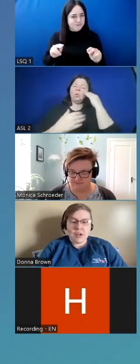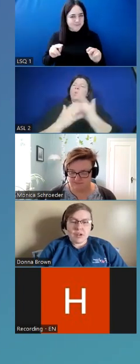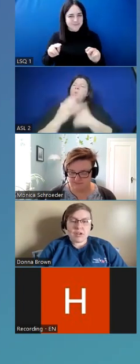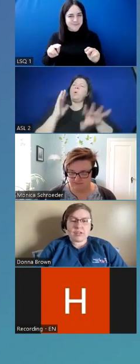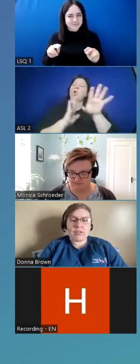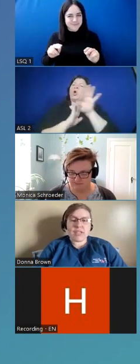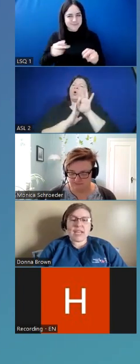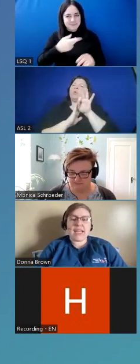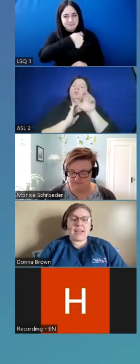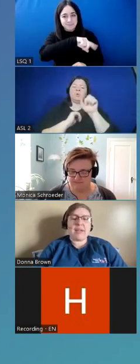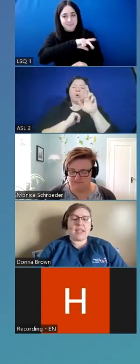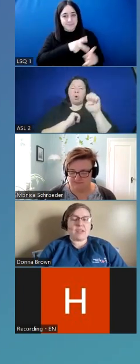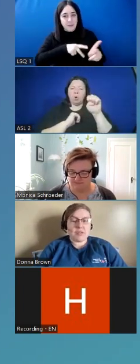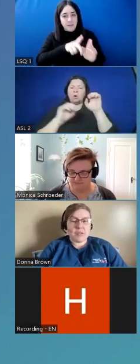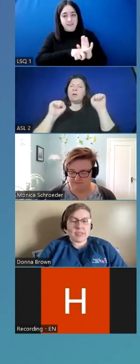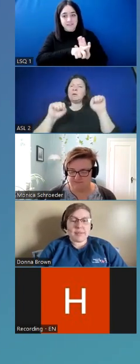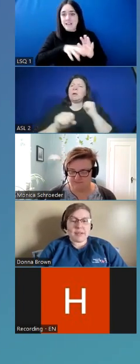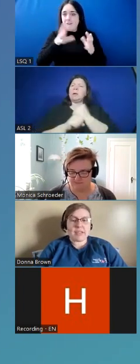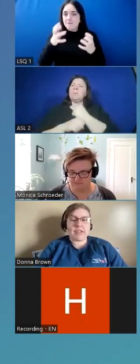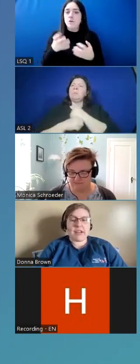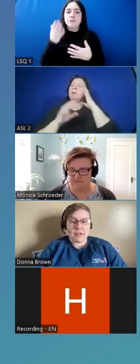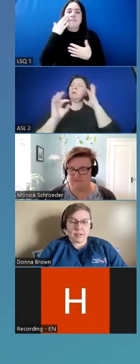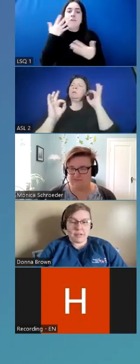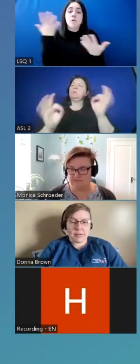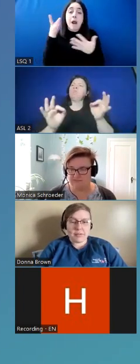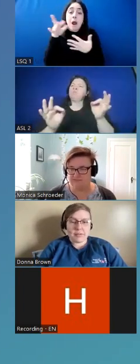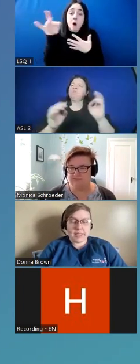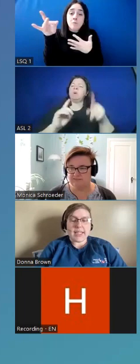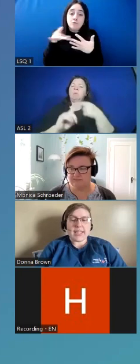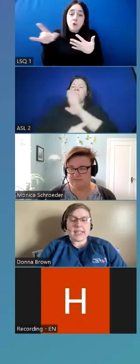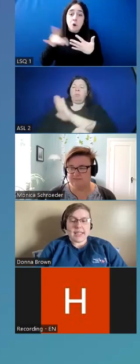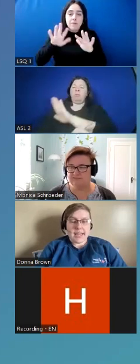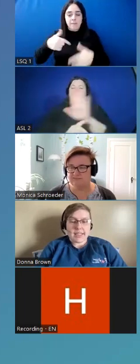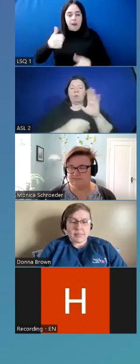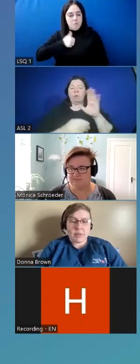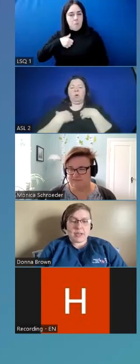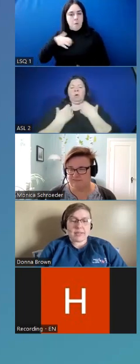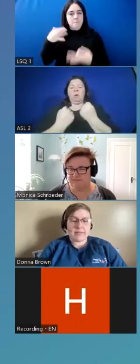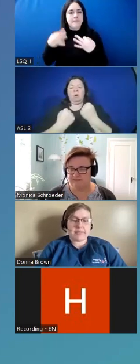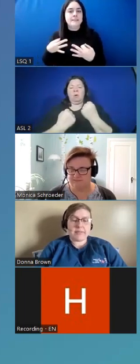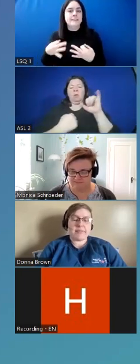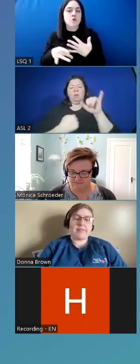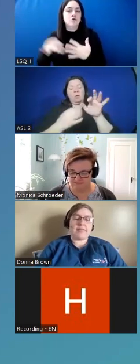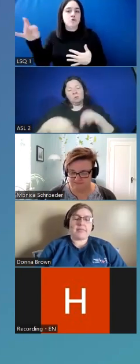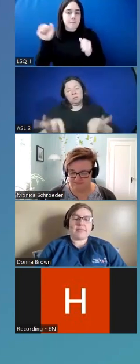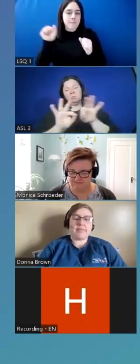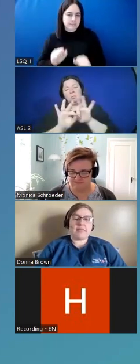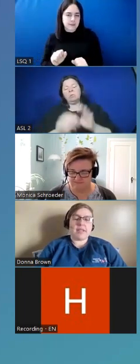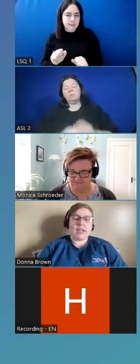options are so they can make a choice about their health. That's important.